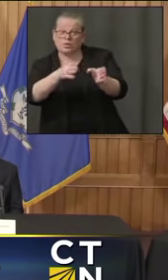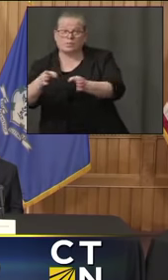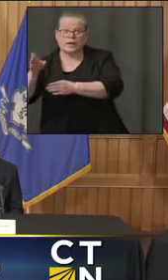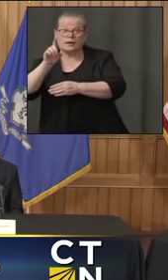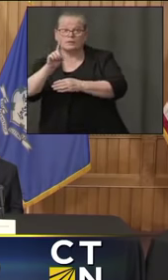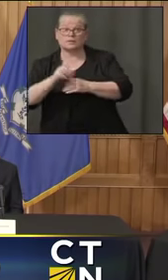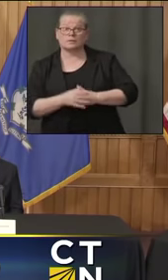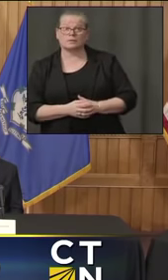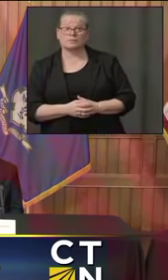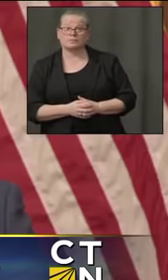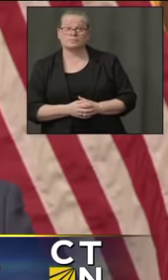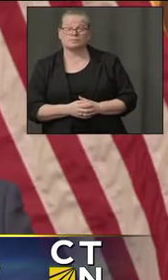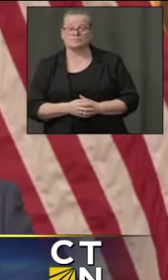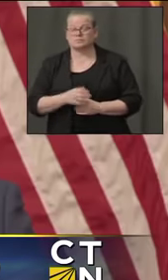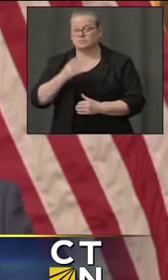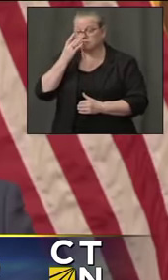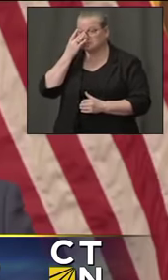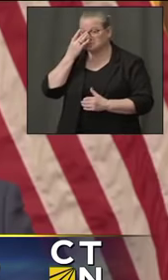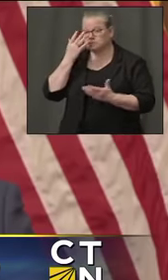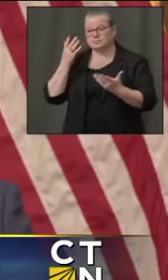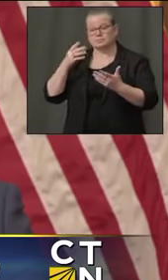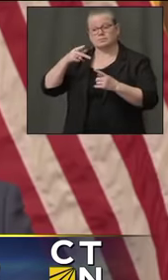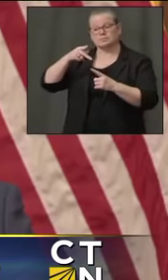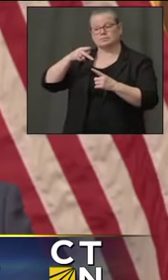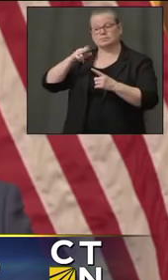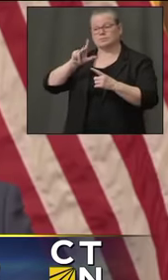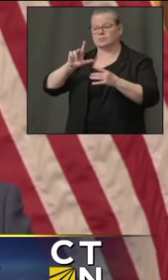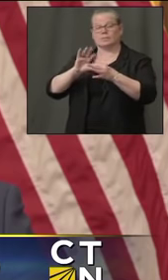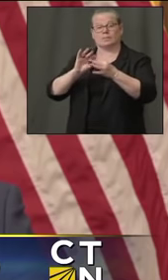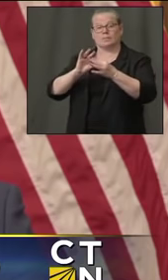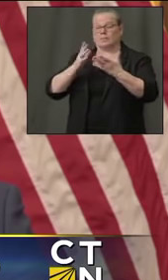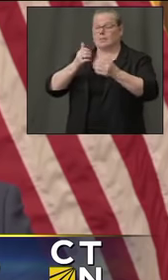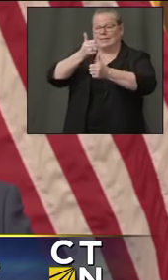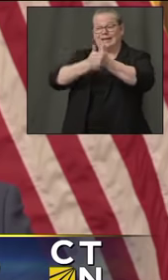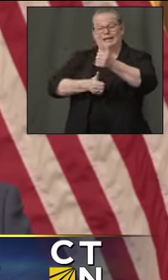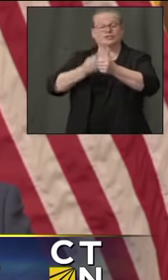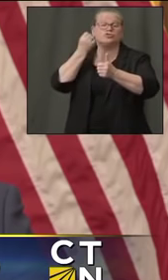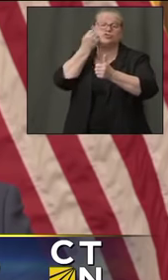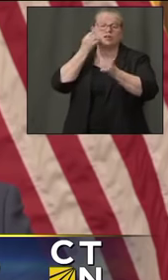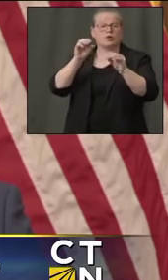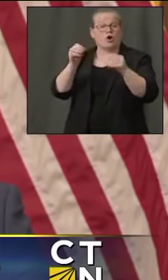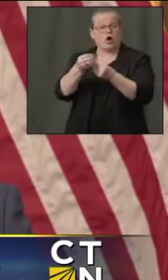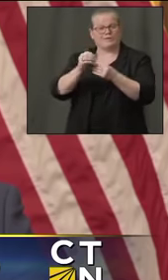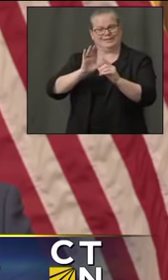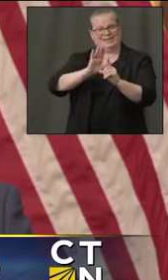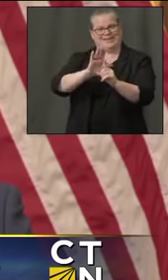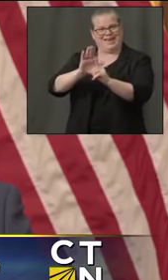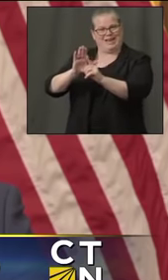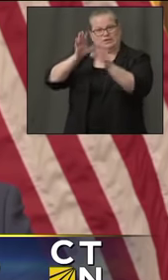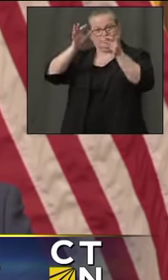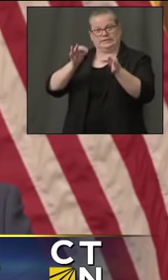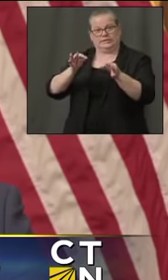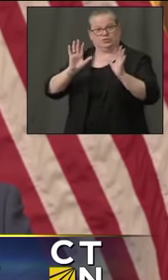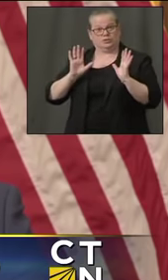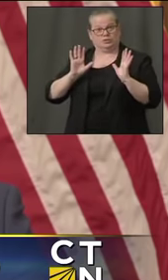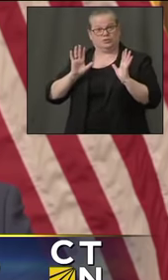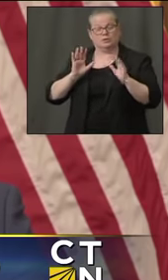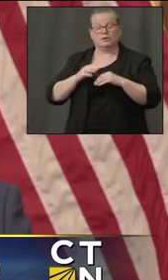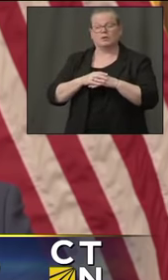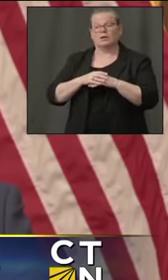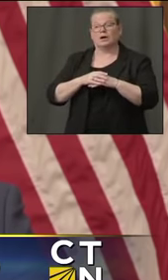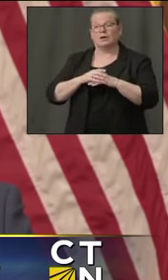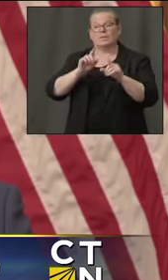That's going to be the decisions of independent practices. As Josh has said, we convened the